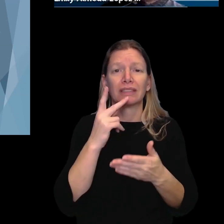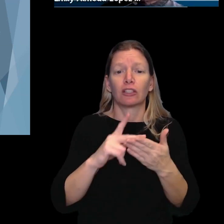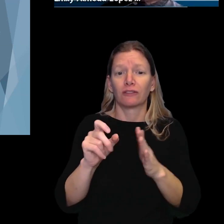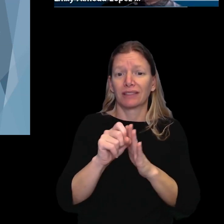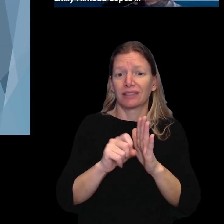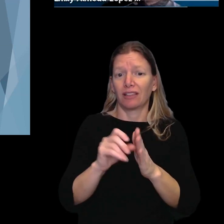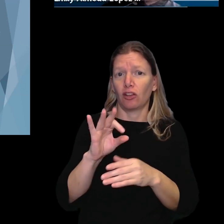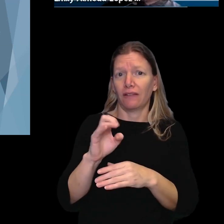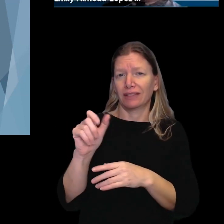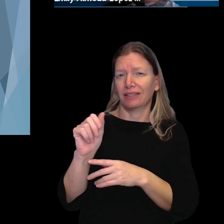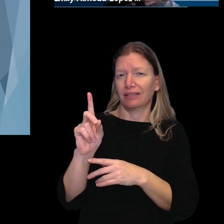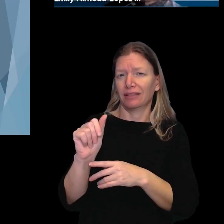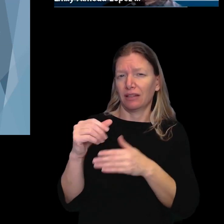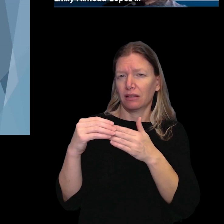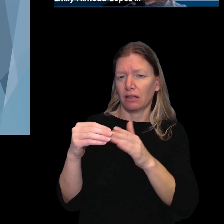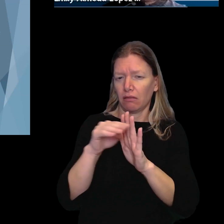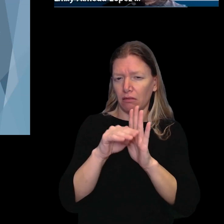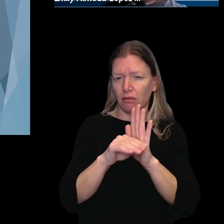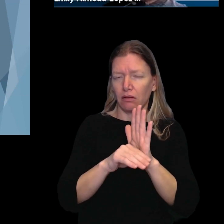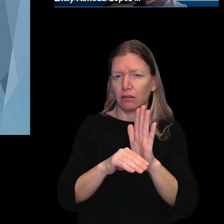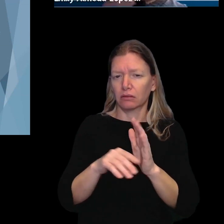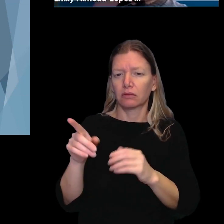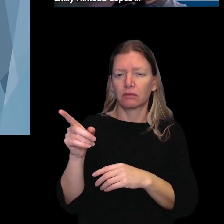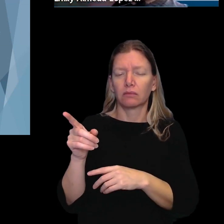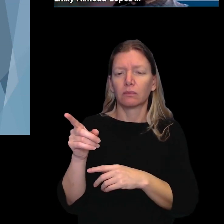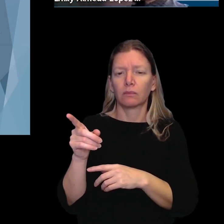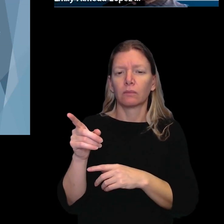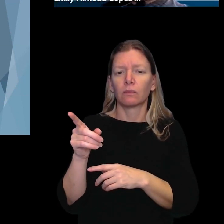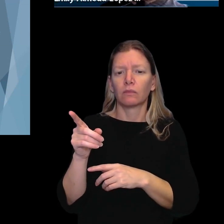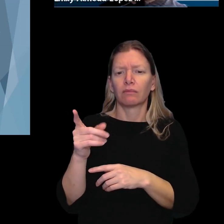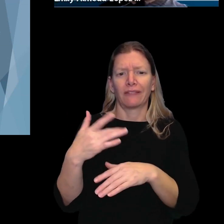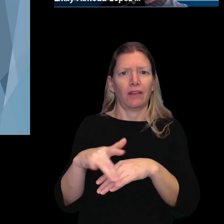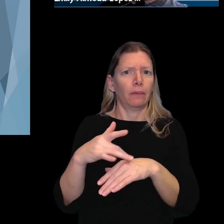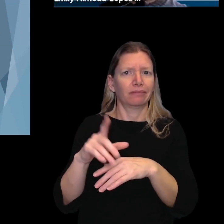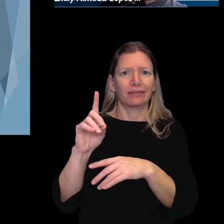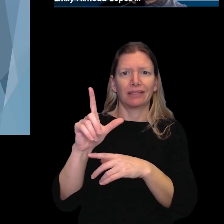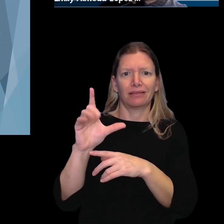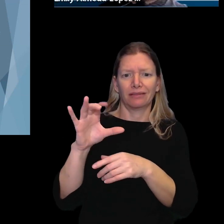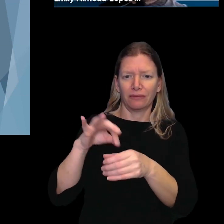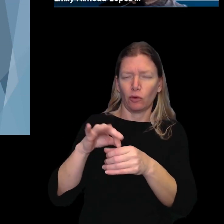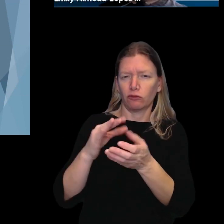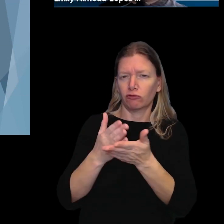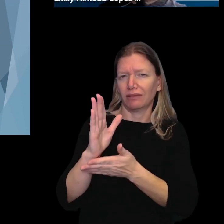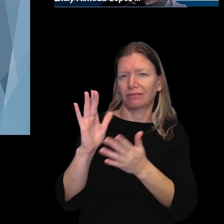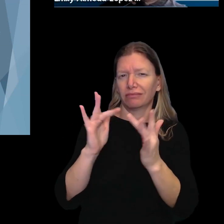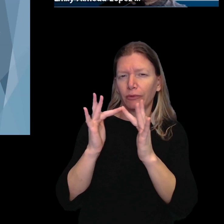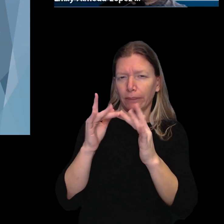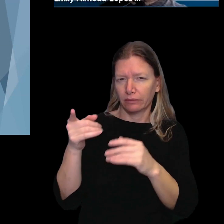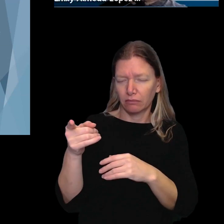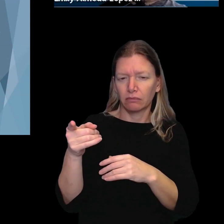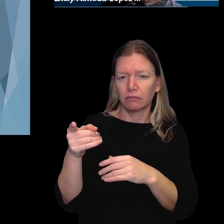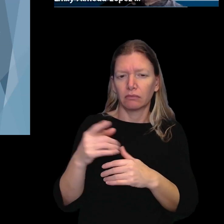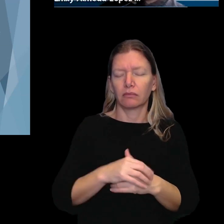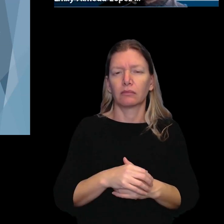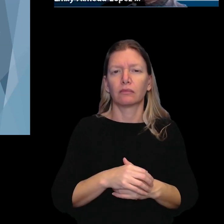do. The Secretary of State's office and the ADA guidelines that are available